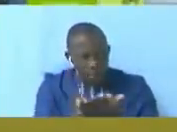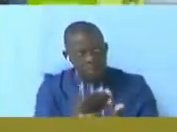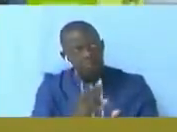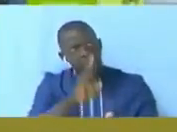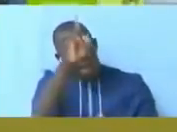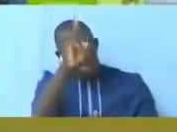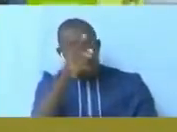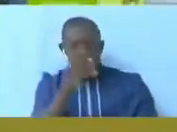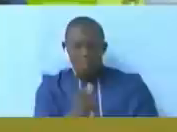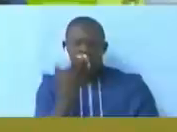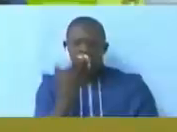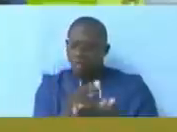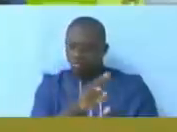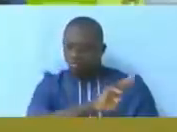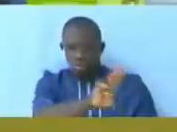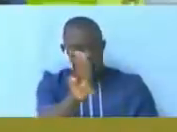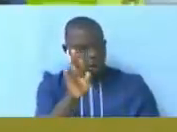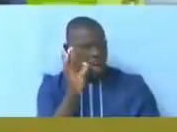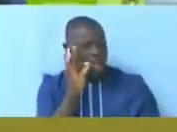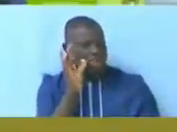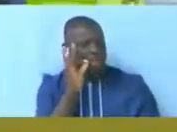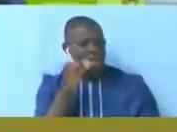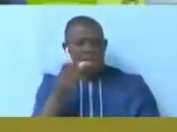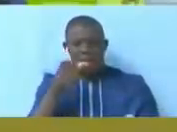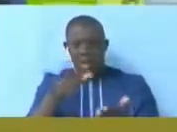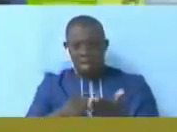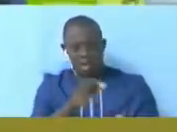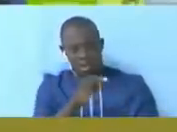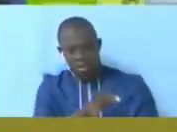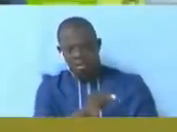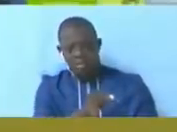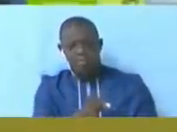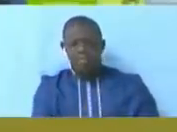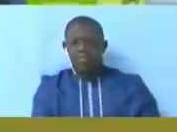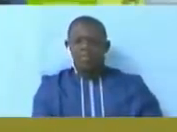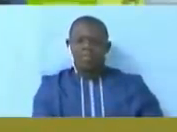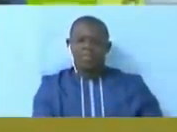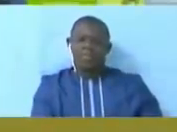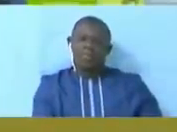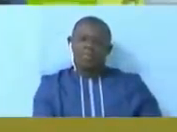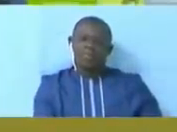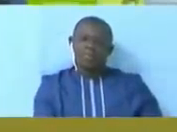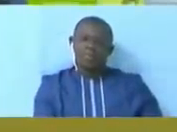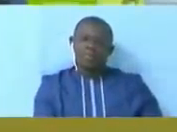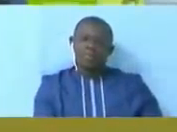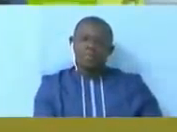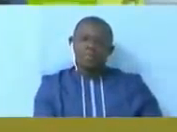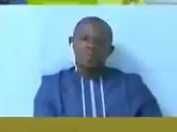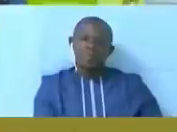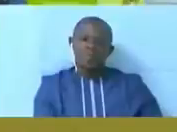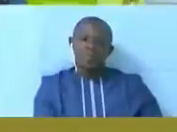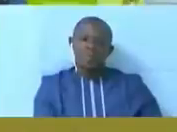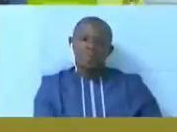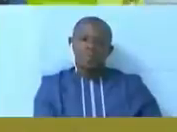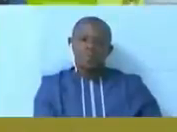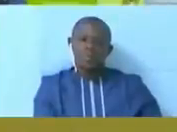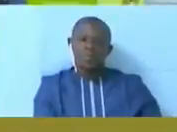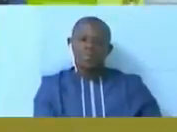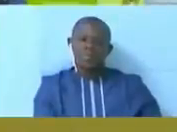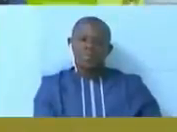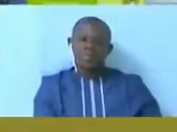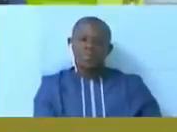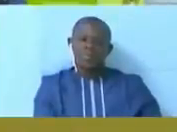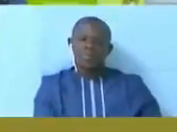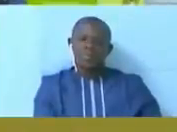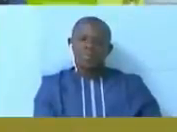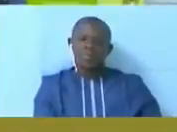Akonye yo muna itelo mitelo magistrate oti nkai ha. Akonye bitu o letero munda amunda ya ulitele kamankai ha. Akonye